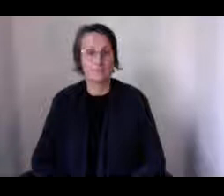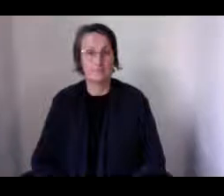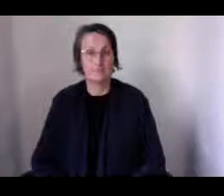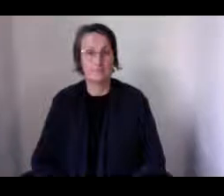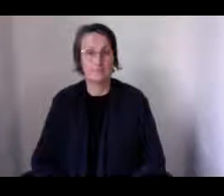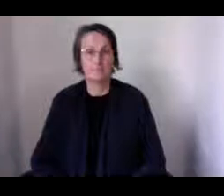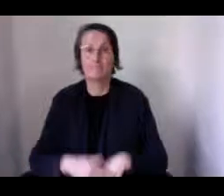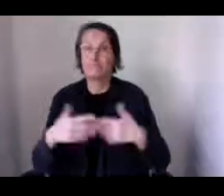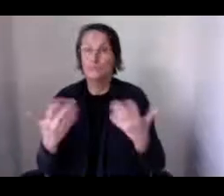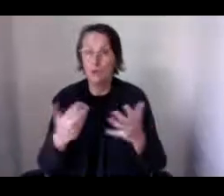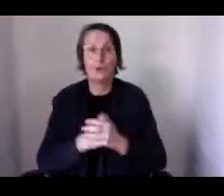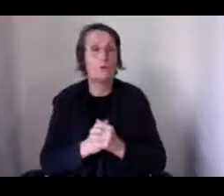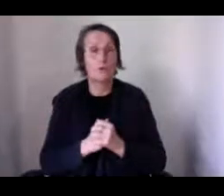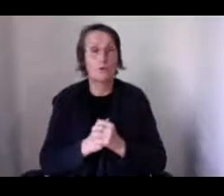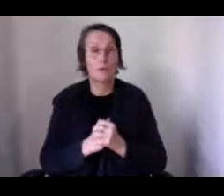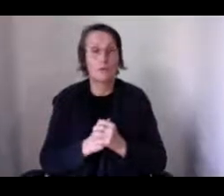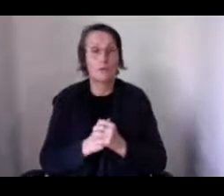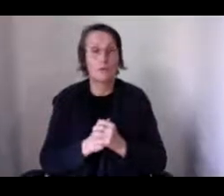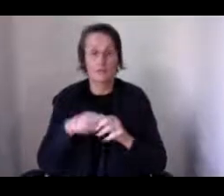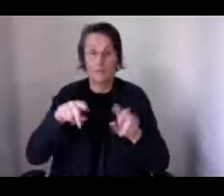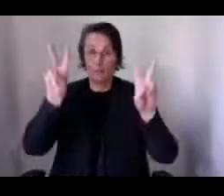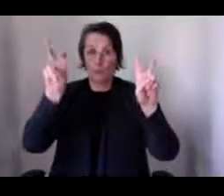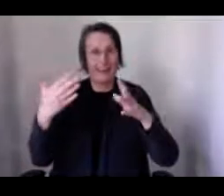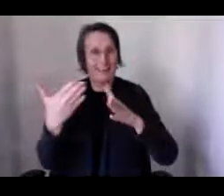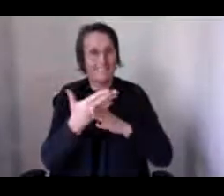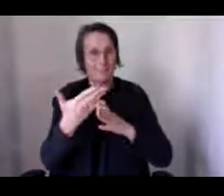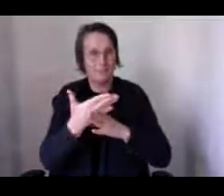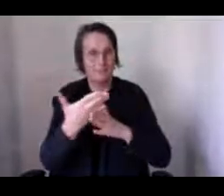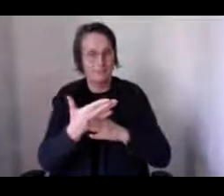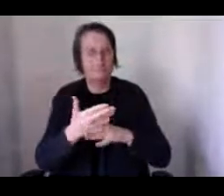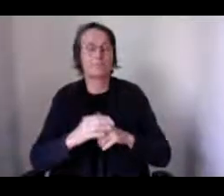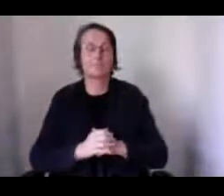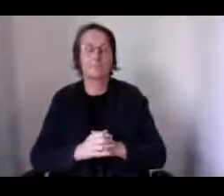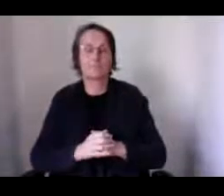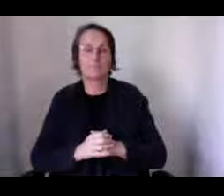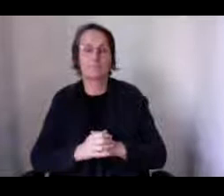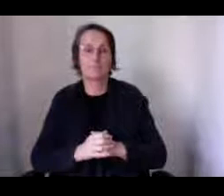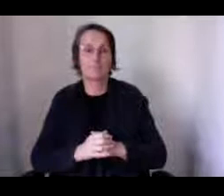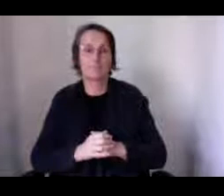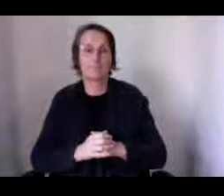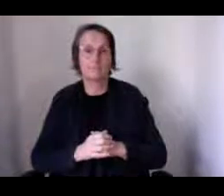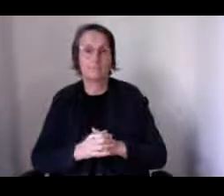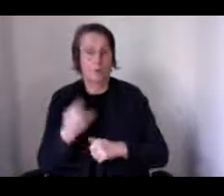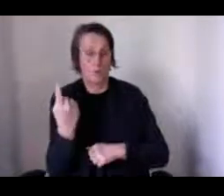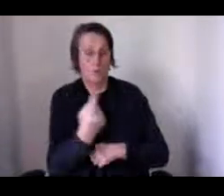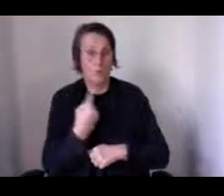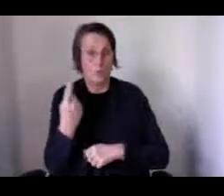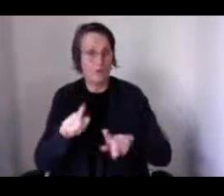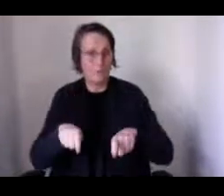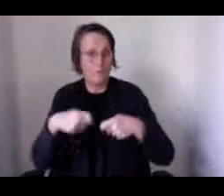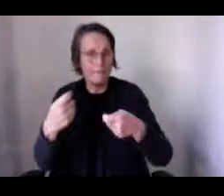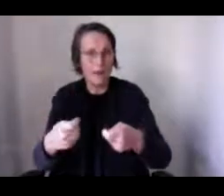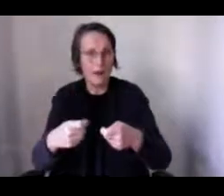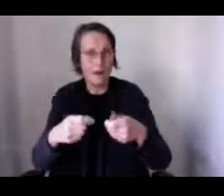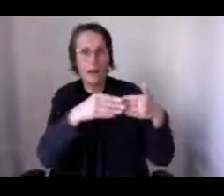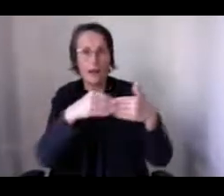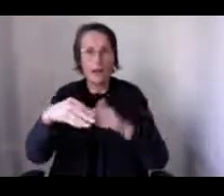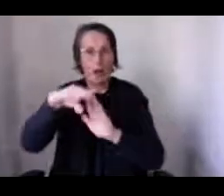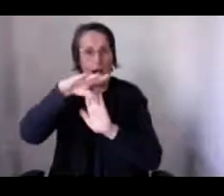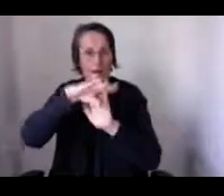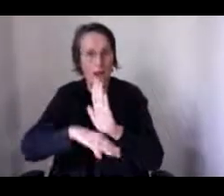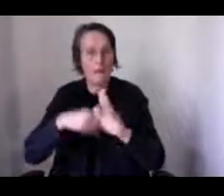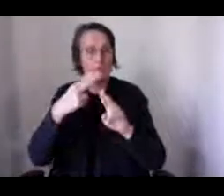So the heading of this slide is accessibility. We provide the guidelines for the applications, or for the funding